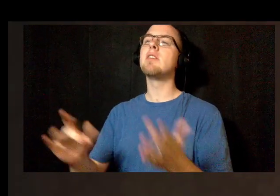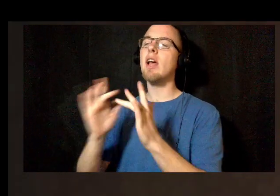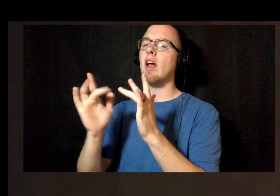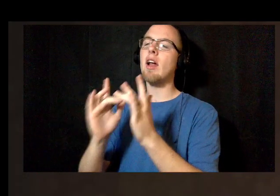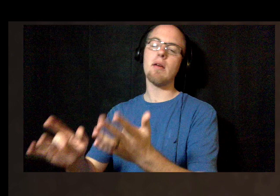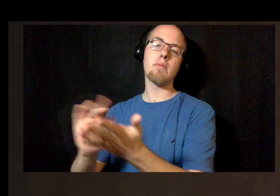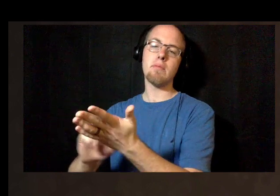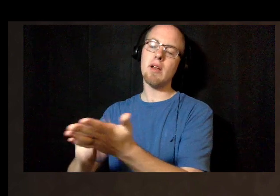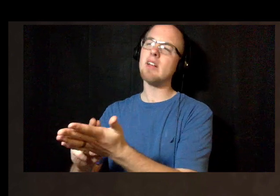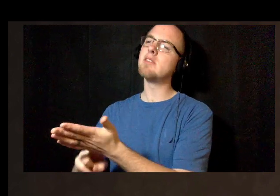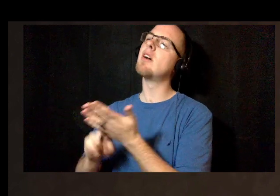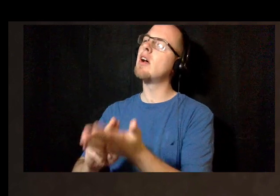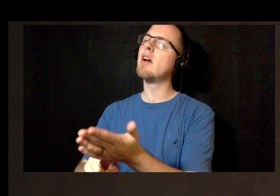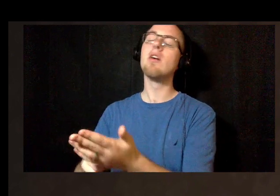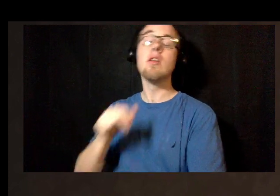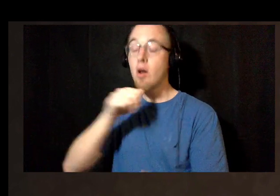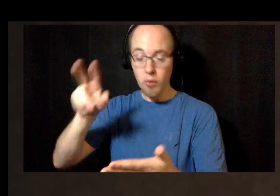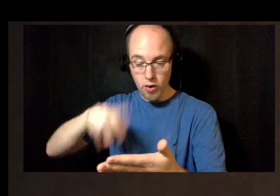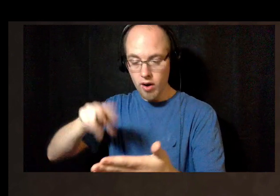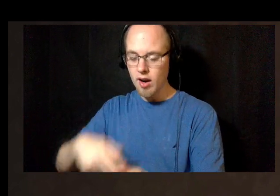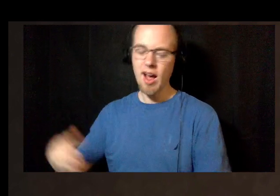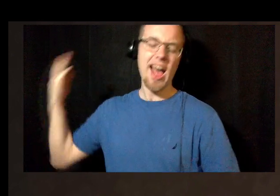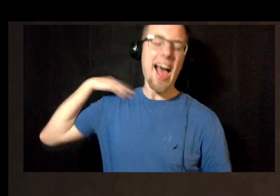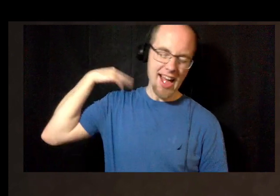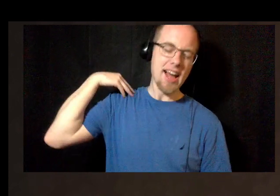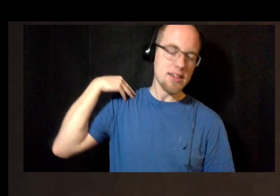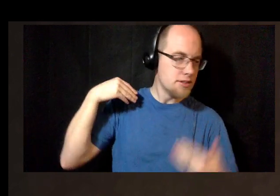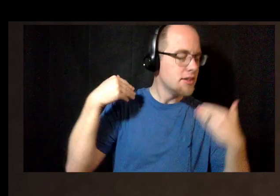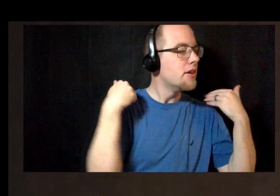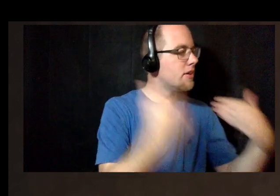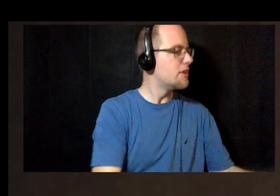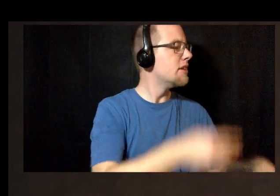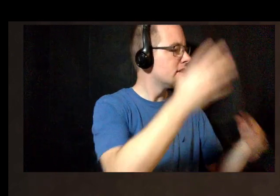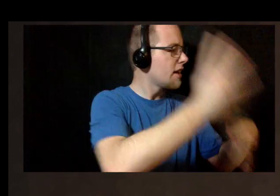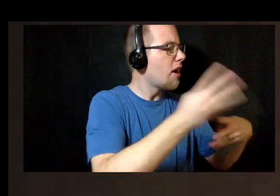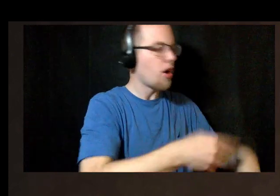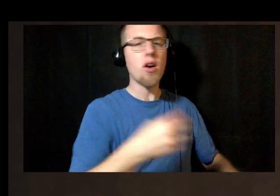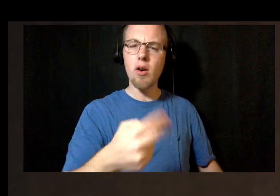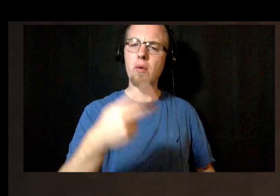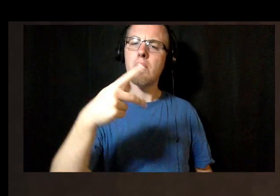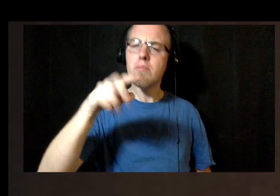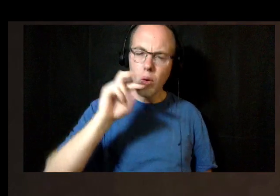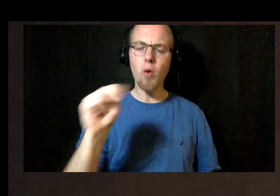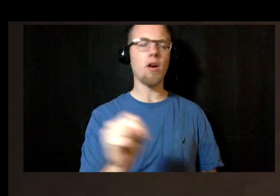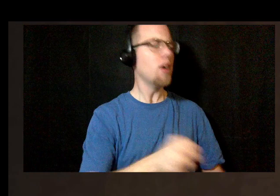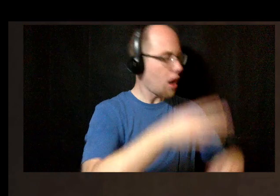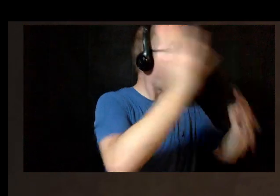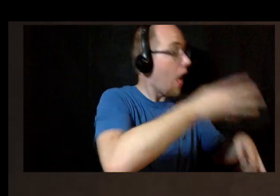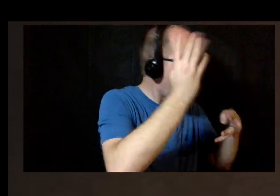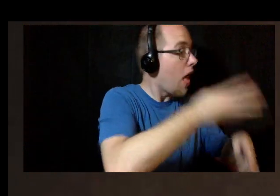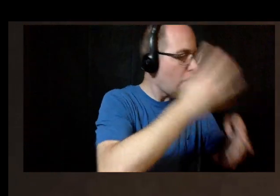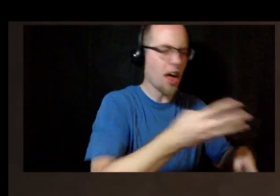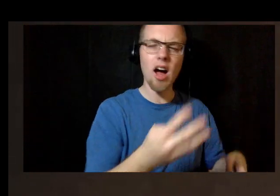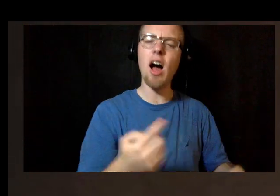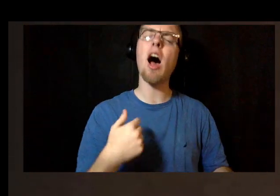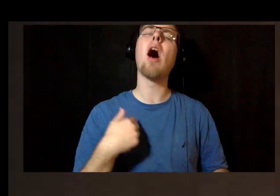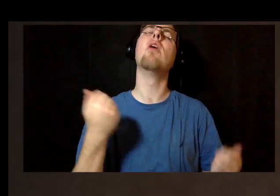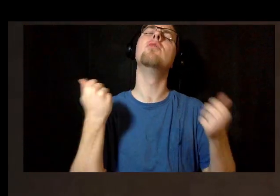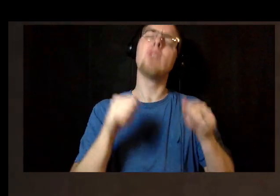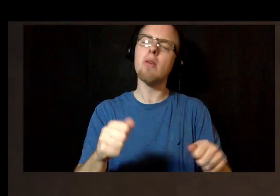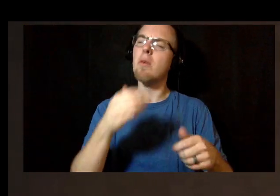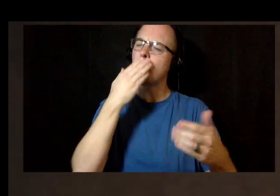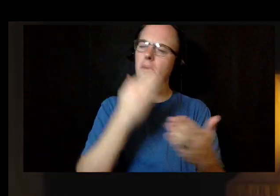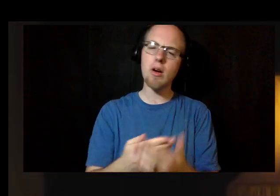print, give myself a good old pat on the back and return to downloading hardcore pornography. I'm trying to be a good Buddhist,